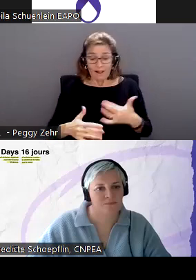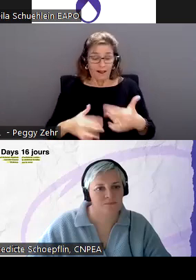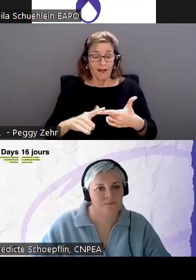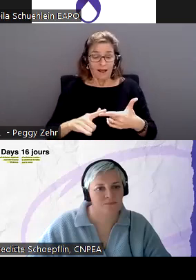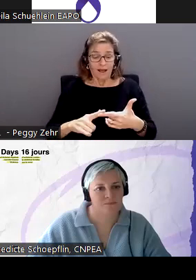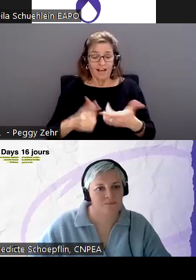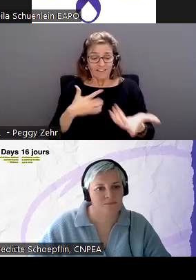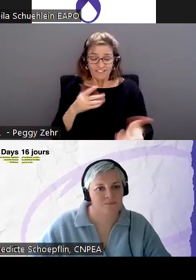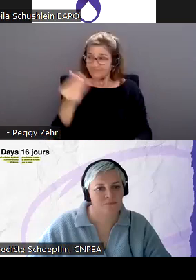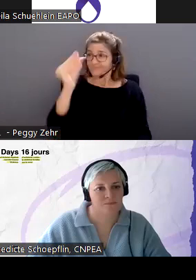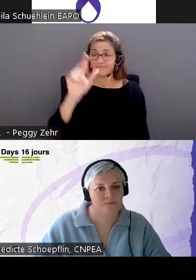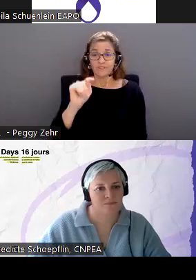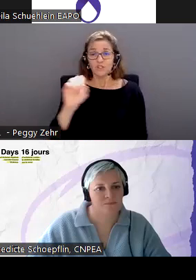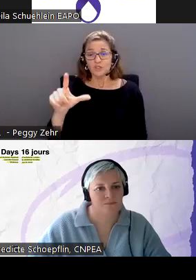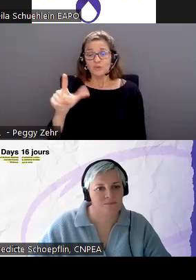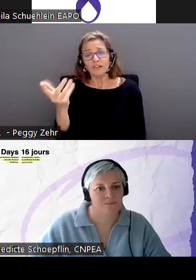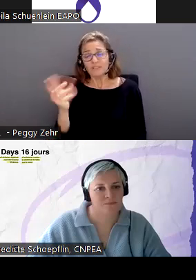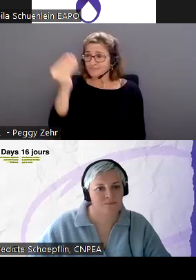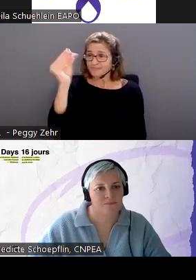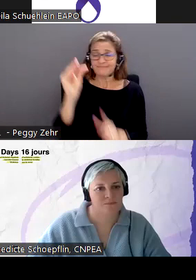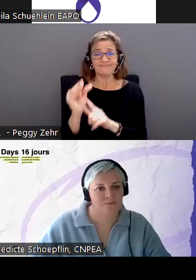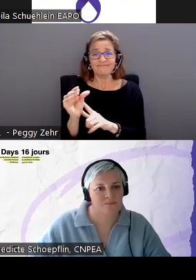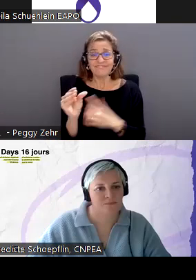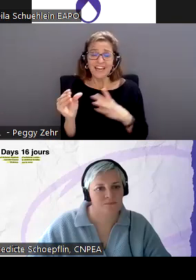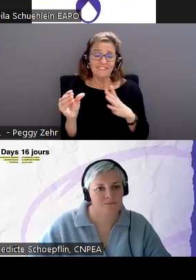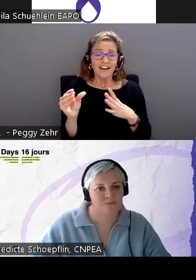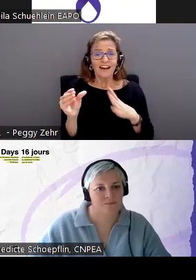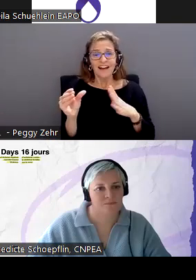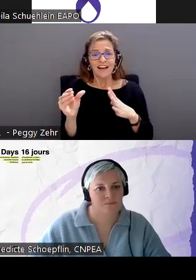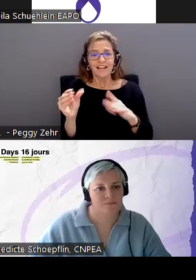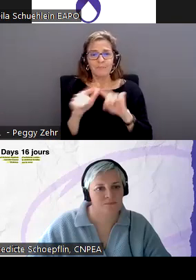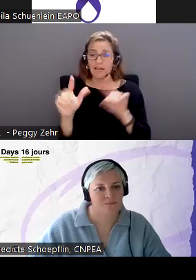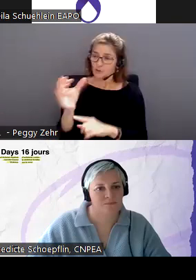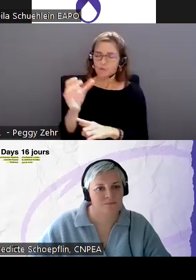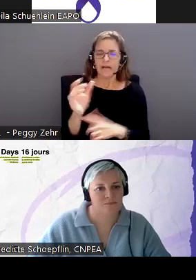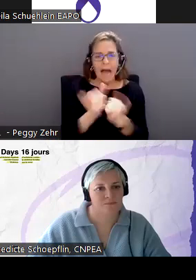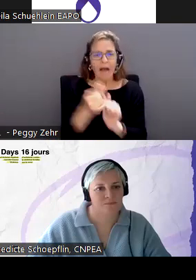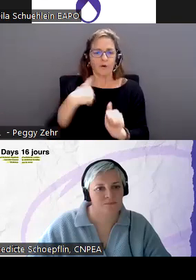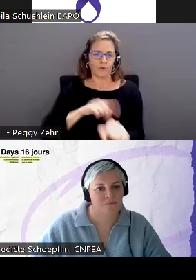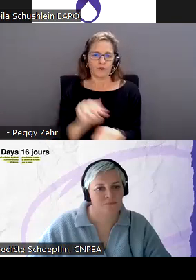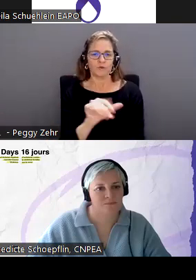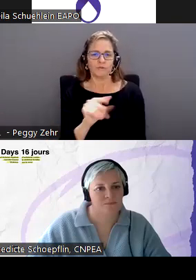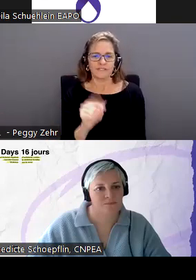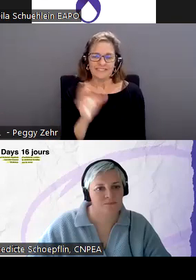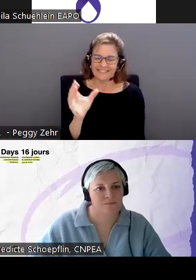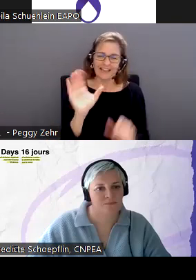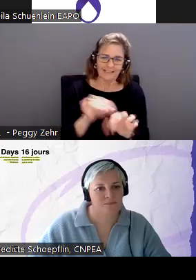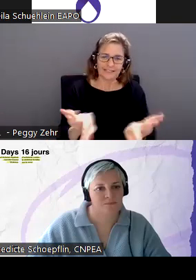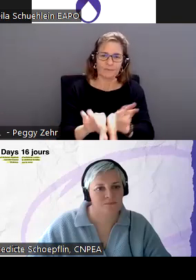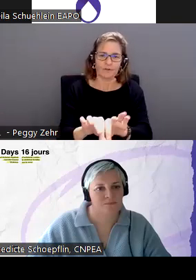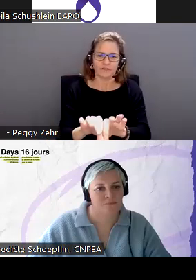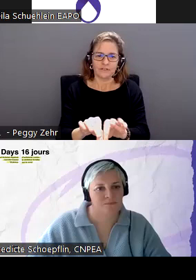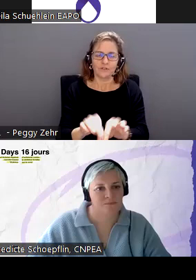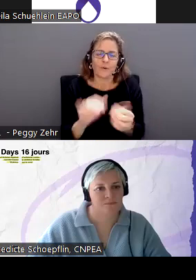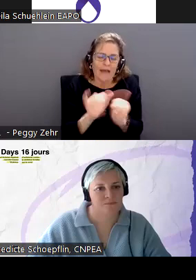tools. It's not so much the thing itself that matters, it's how we use it that makes a difference. And so that's where we started